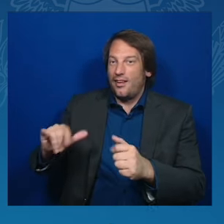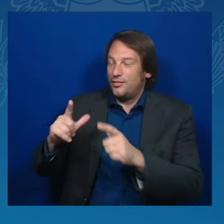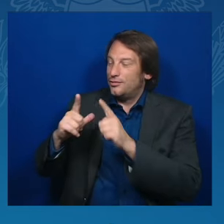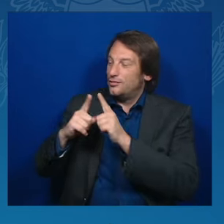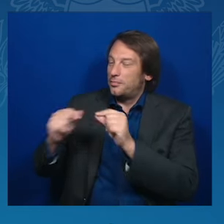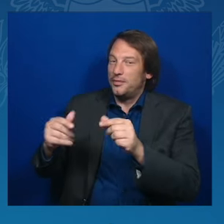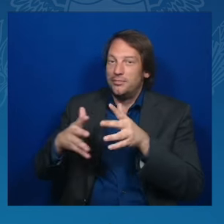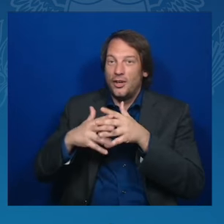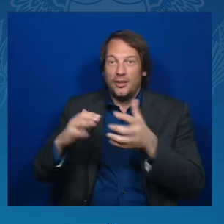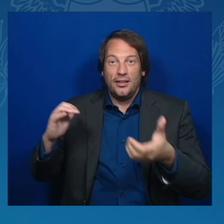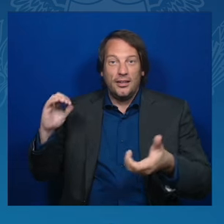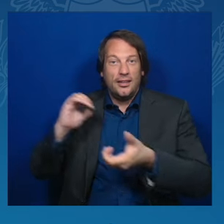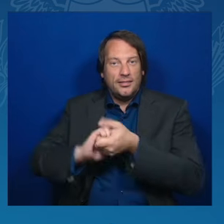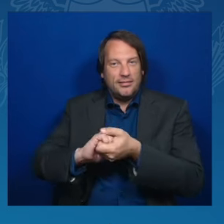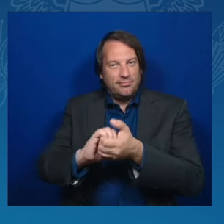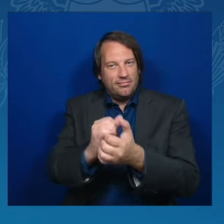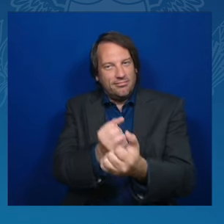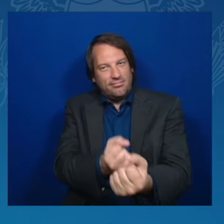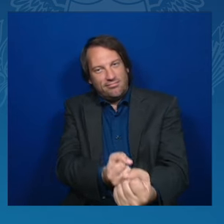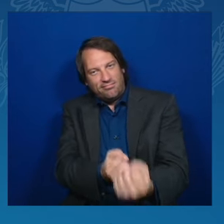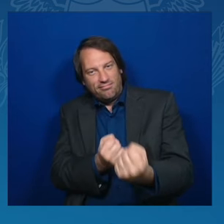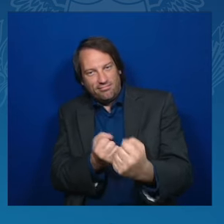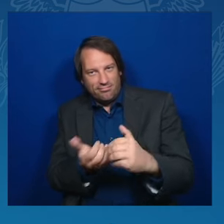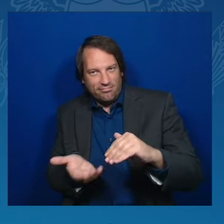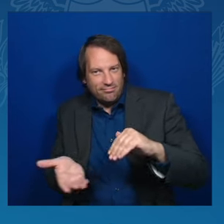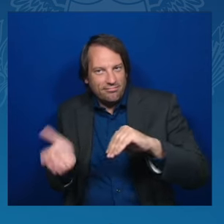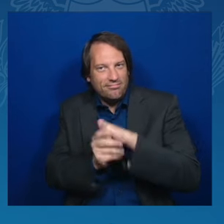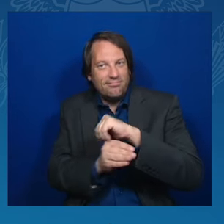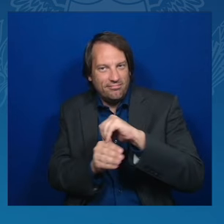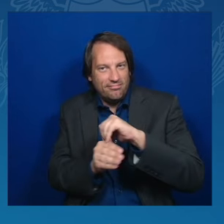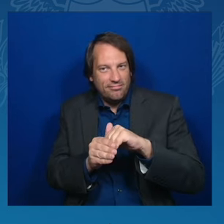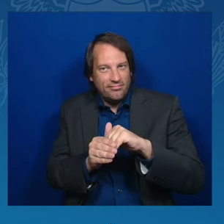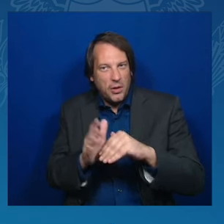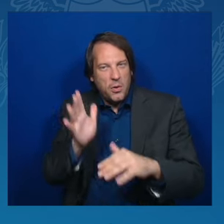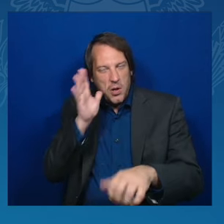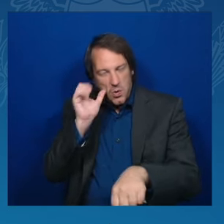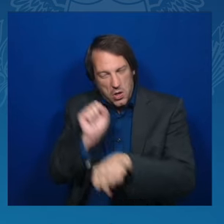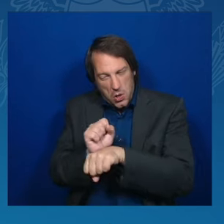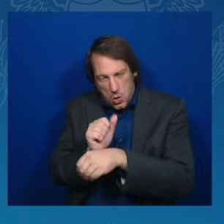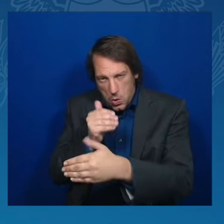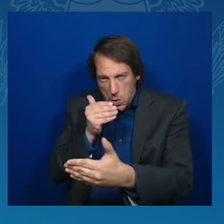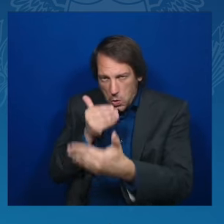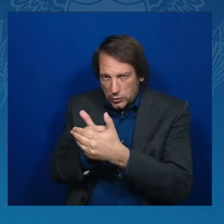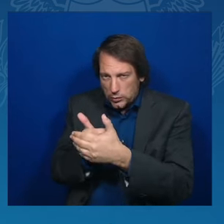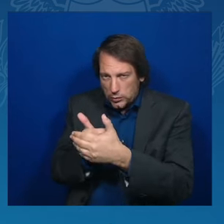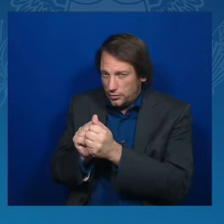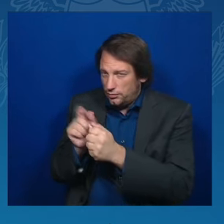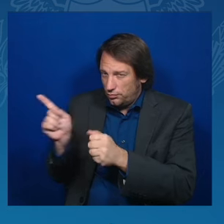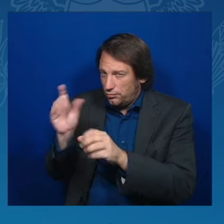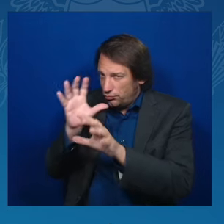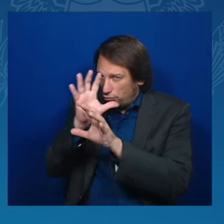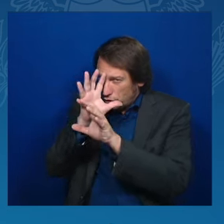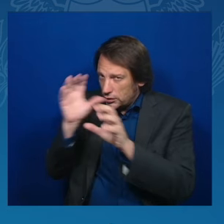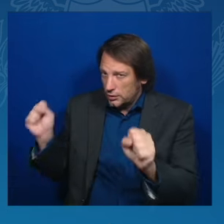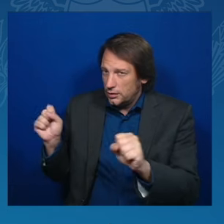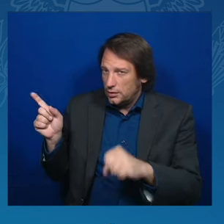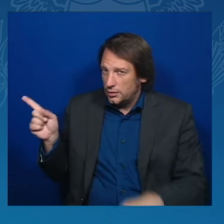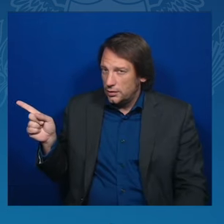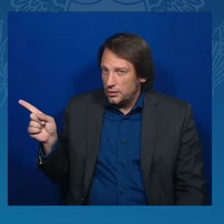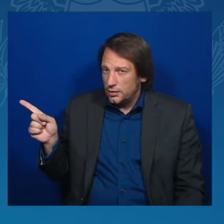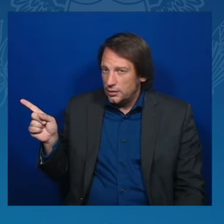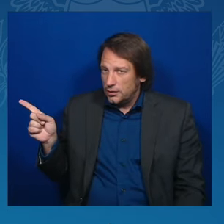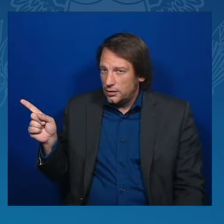I will continue to work closely with the President to actively contribute to peace,